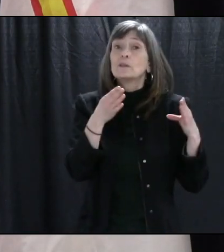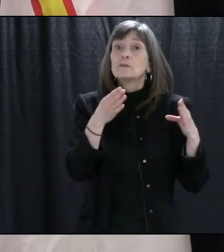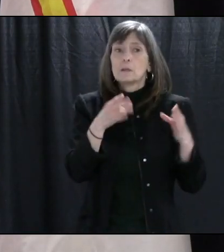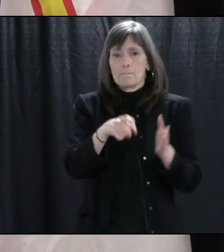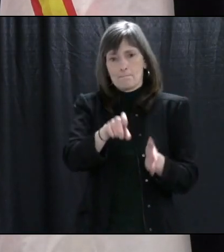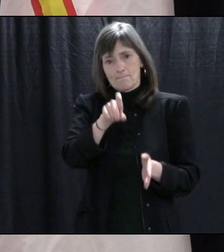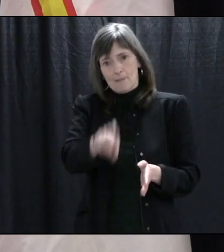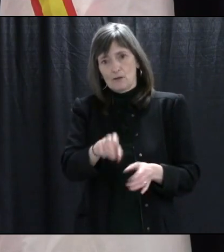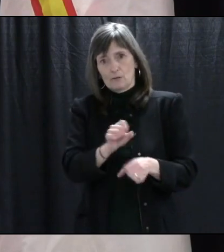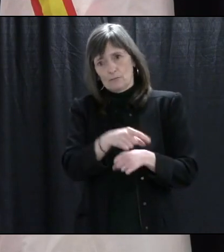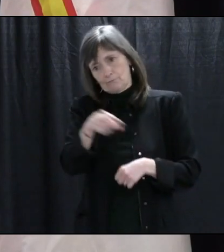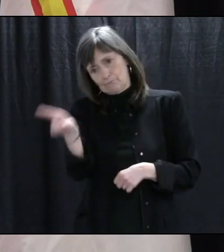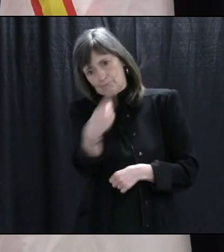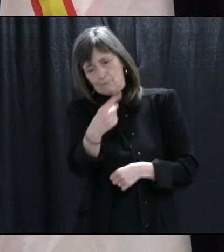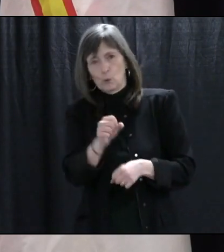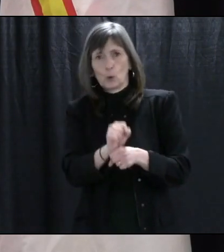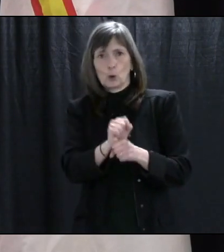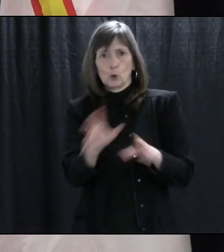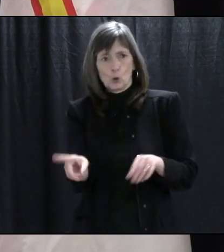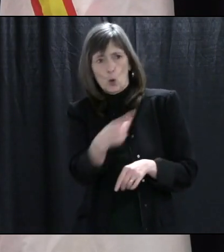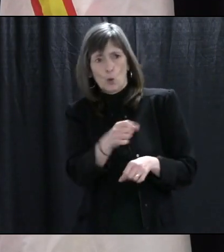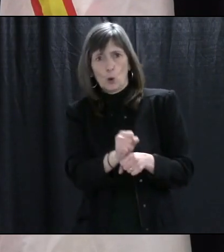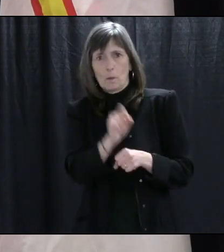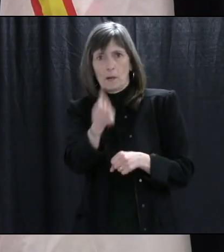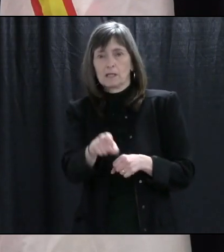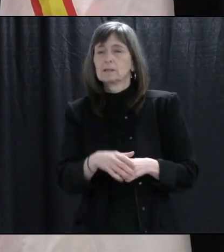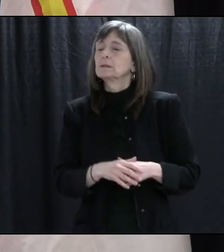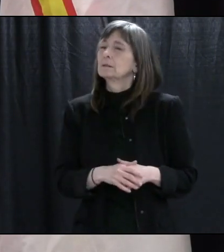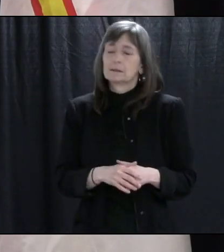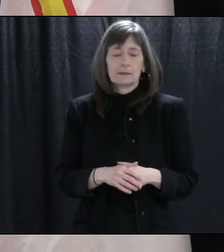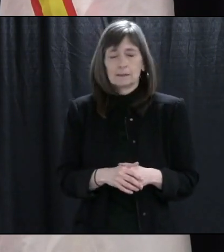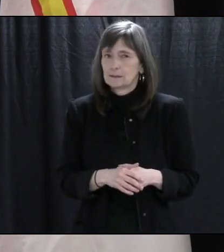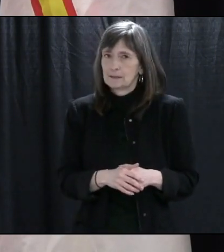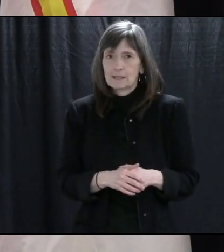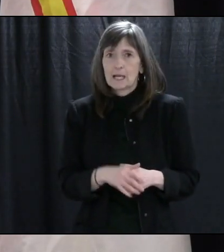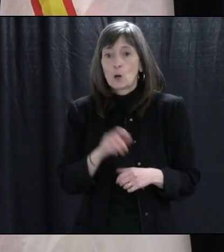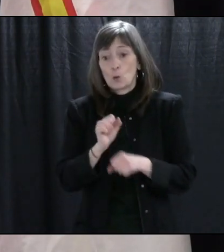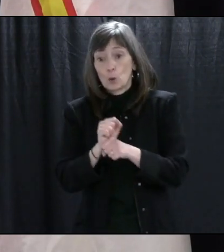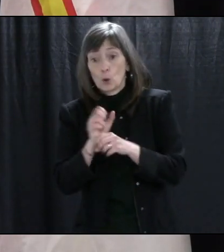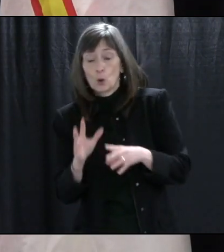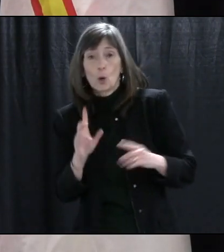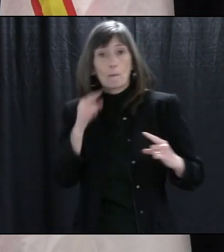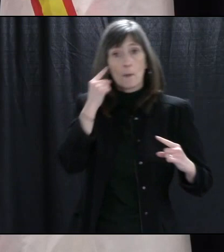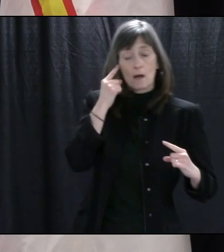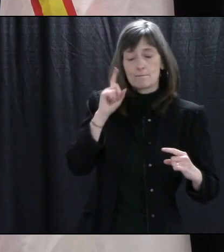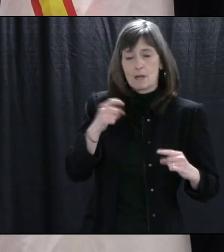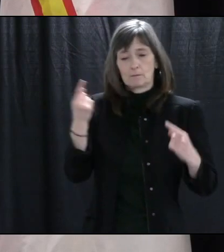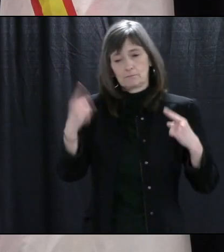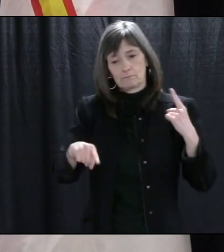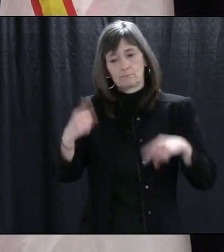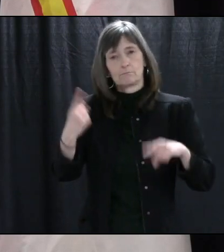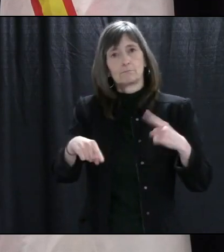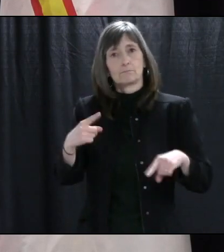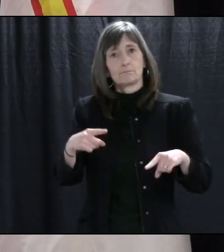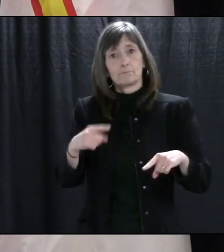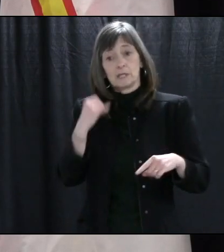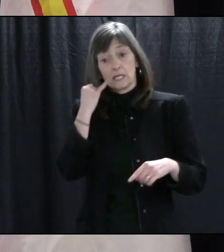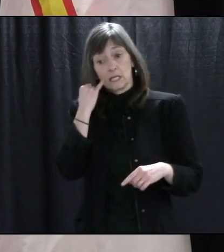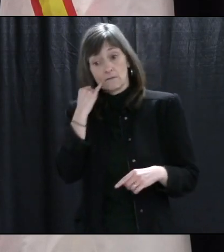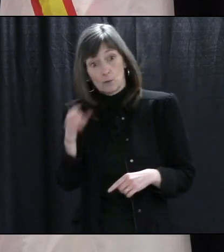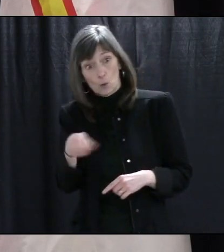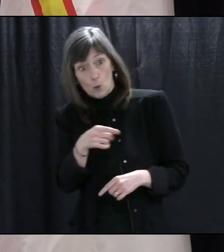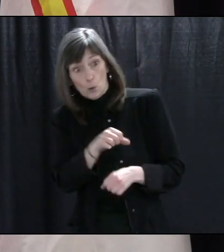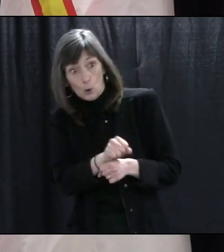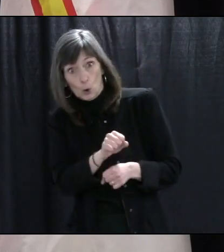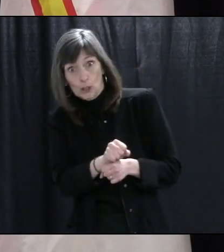Friday. Their schedule can be agreed upon with the employer. If someone does not work, or if someone does work, they're